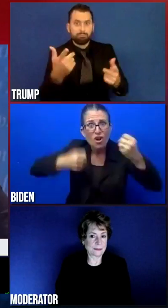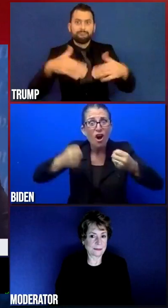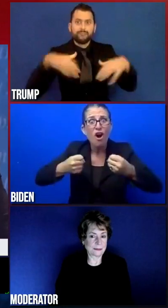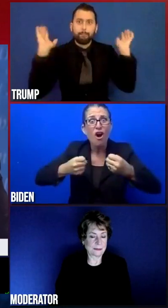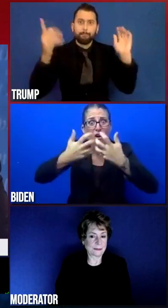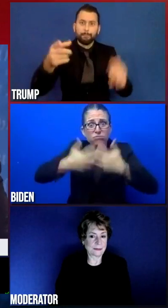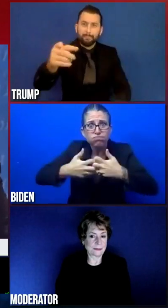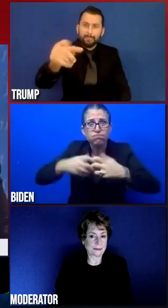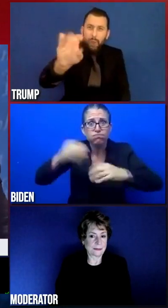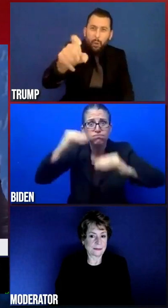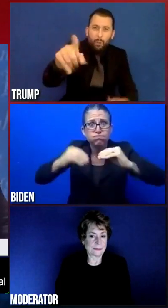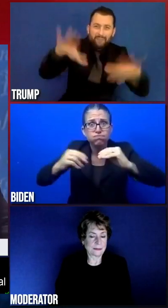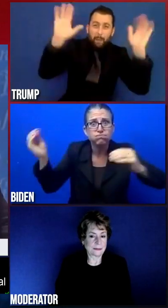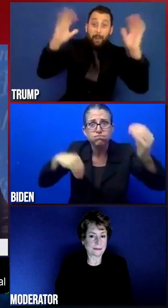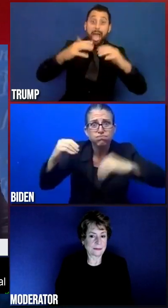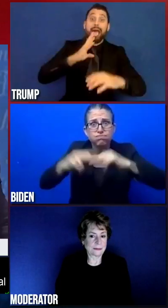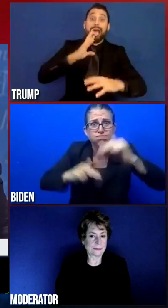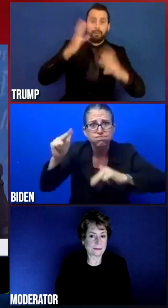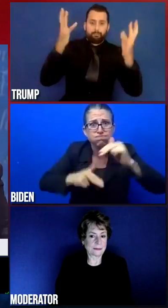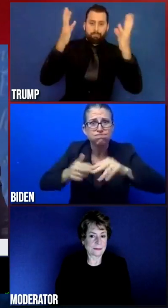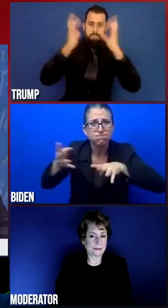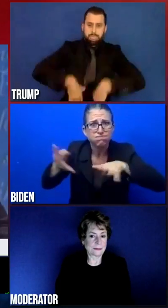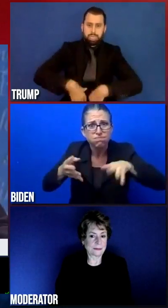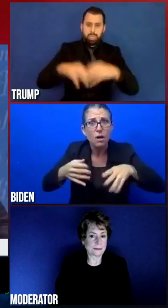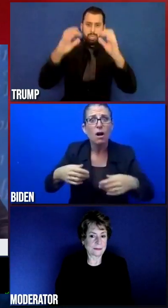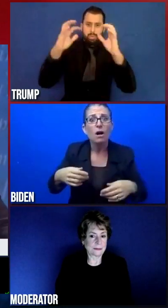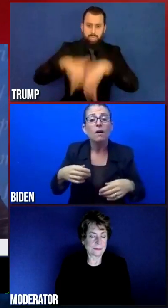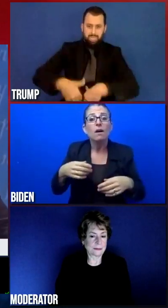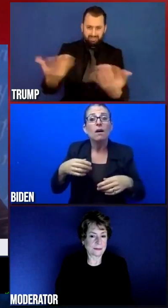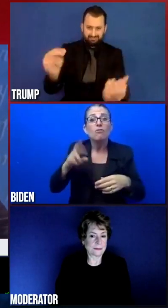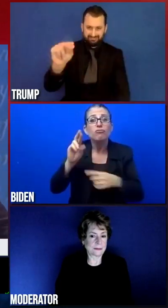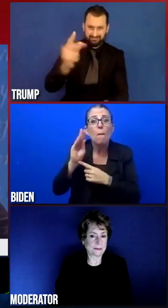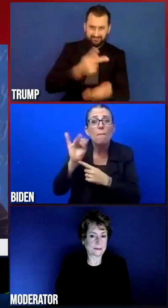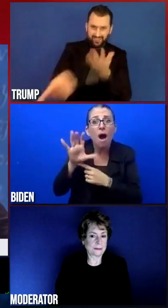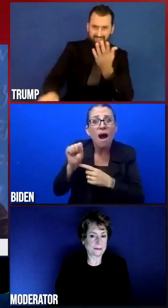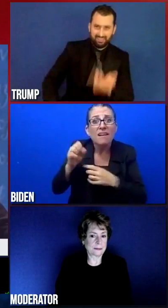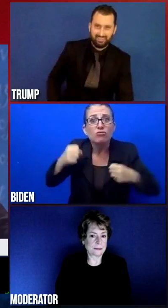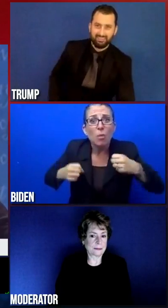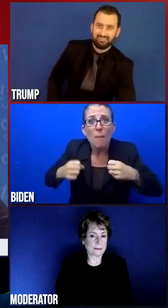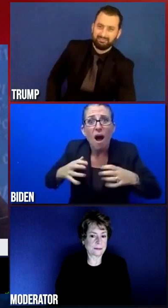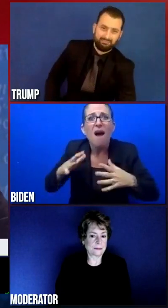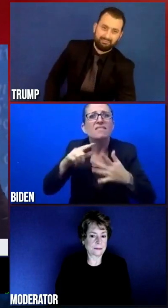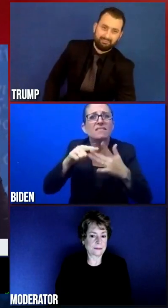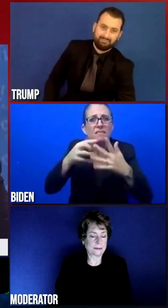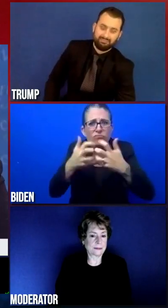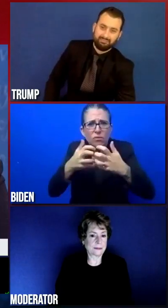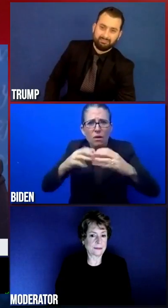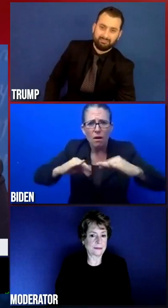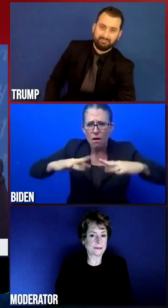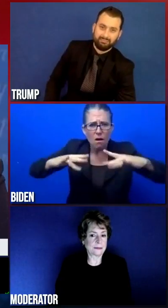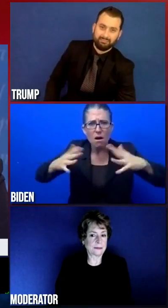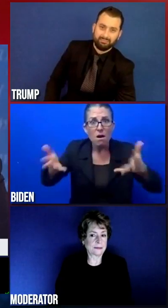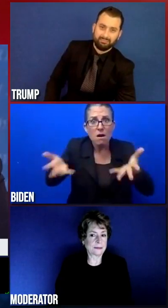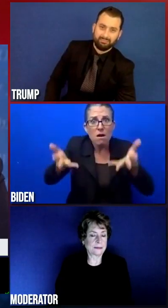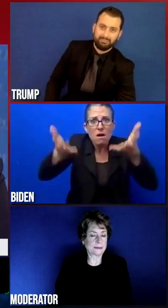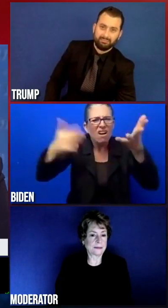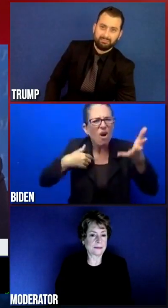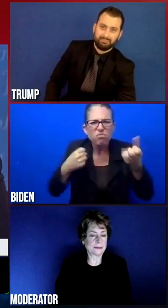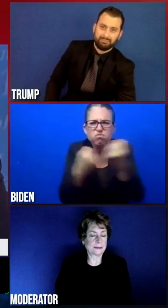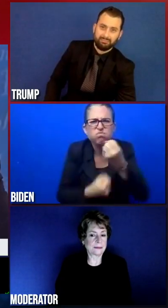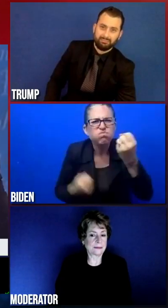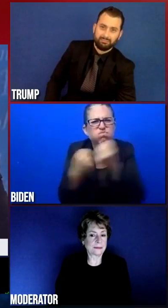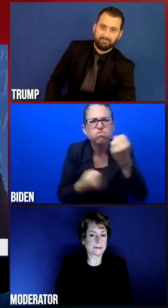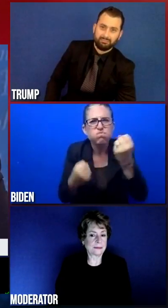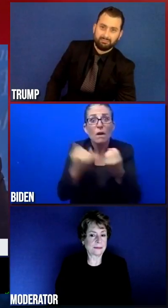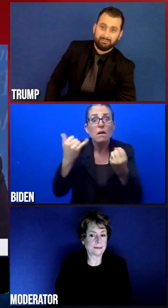brought them back right here in the state of Ohio and Michigan. He blew it. They're gone. He blew it. And in fact, they're going. Ohio had the best year it's